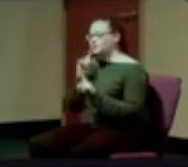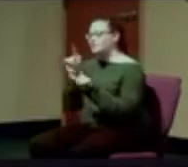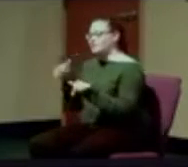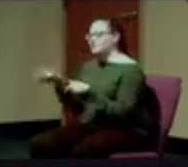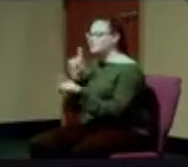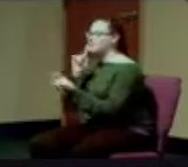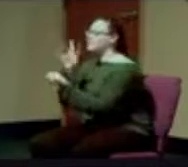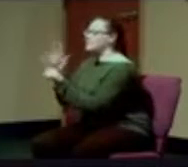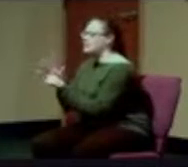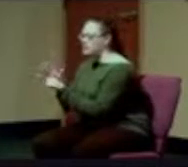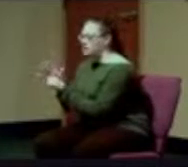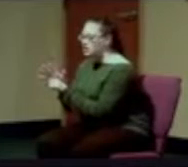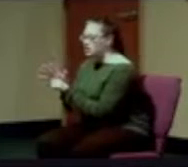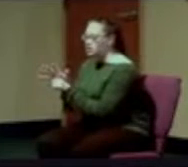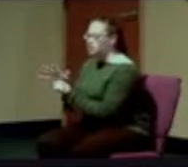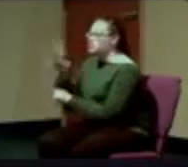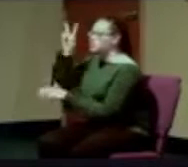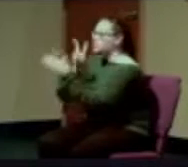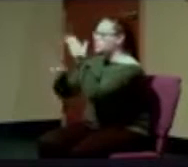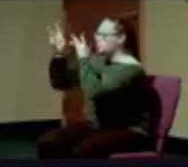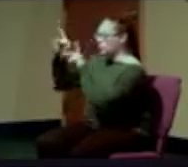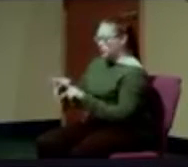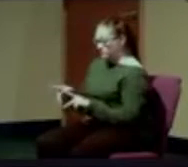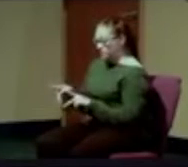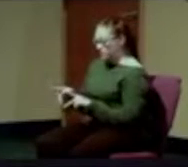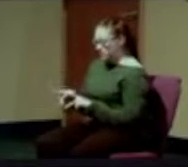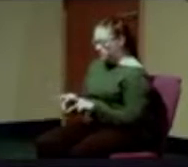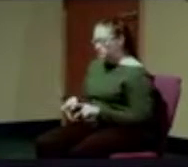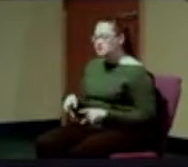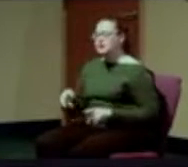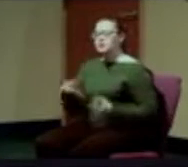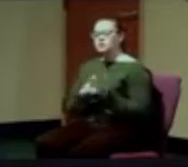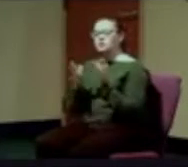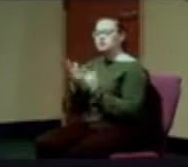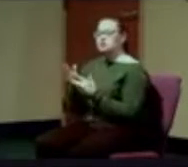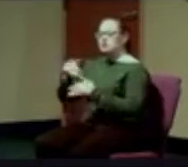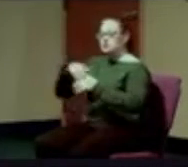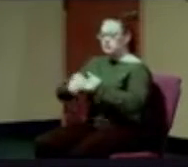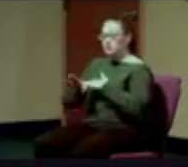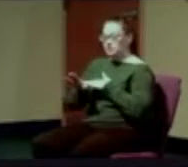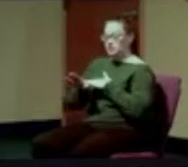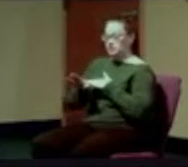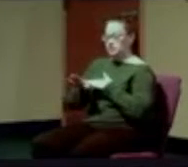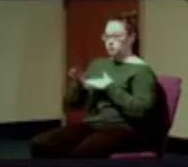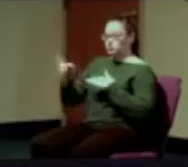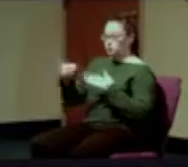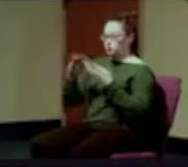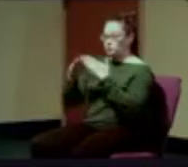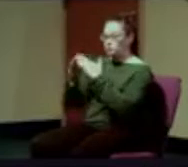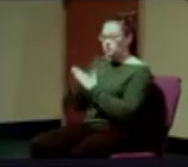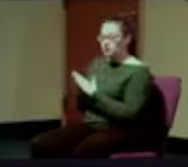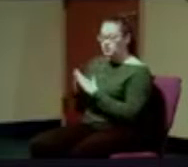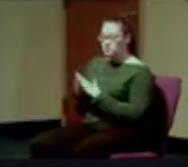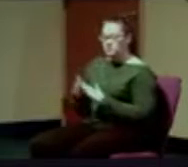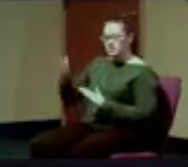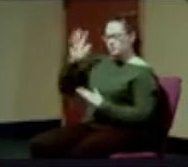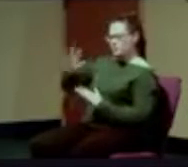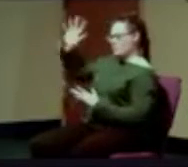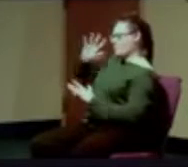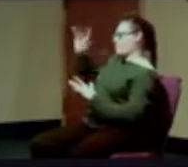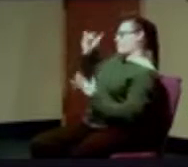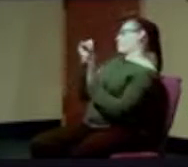was happening on that day, that Sunday when Jesus entered the triumphal entry, it was prophesied in Scripture thousands of years